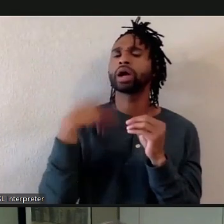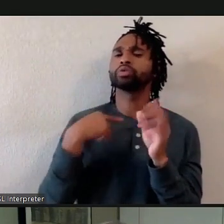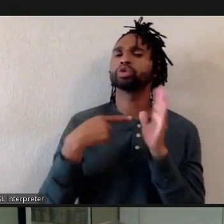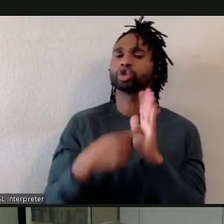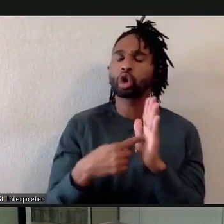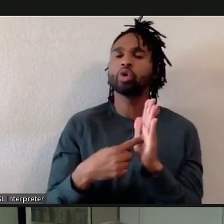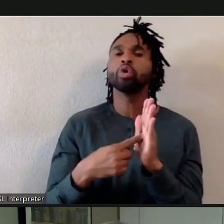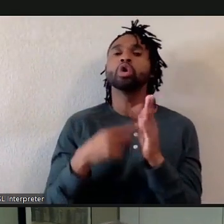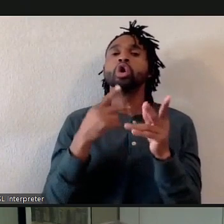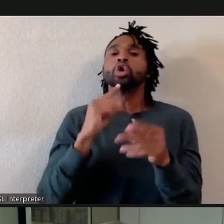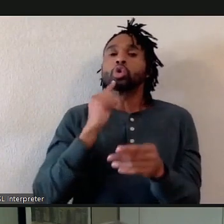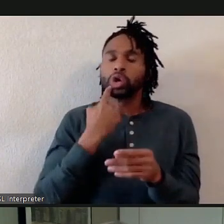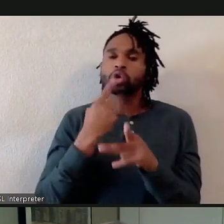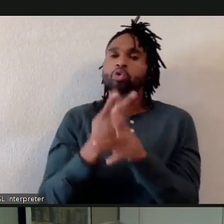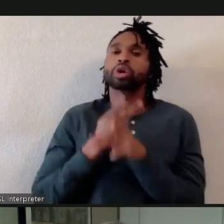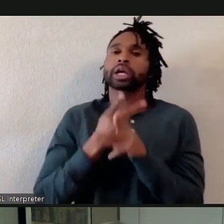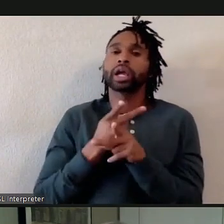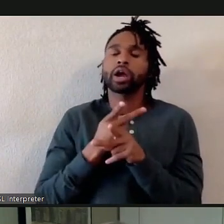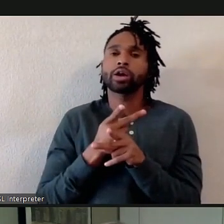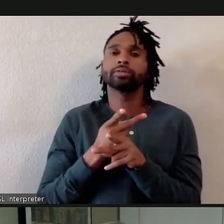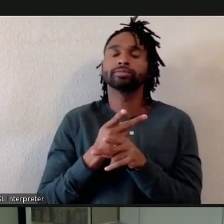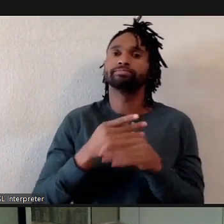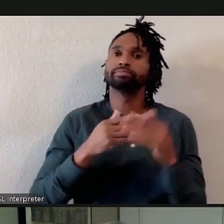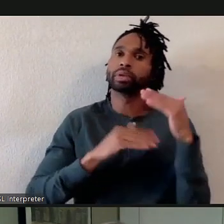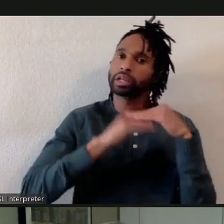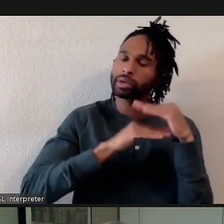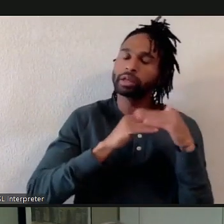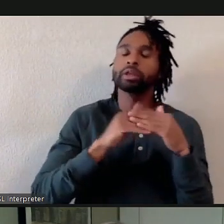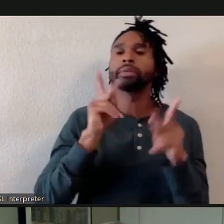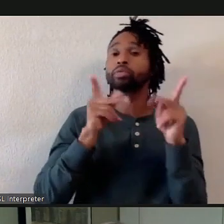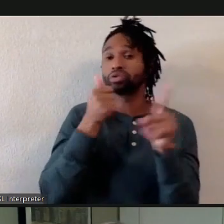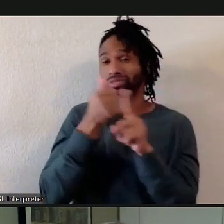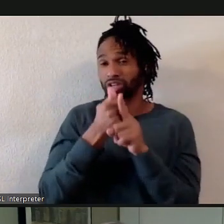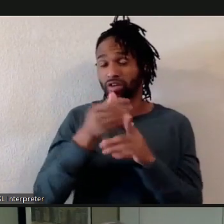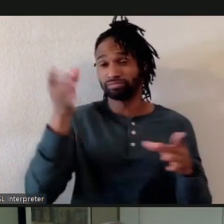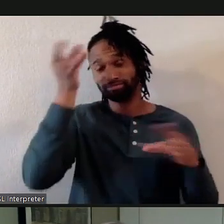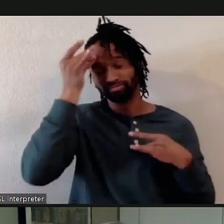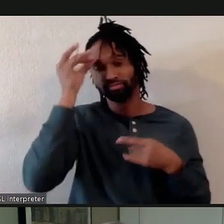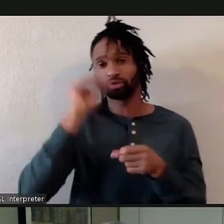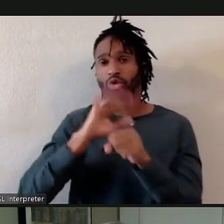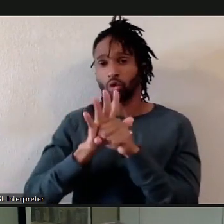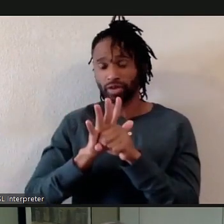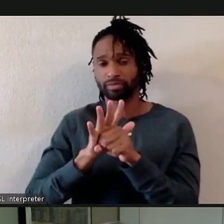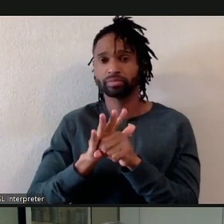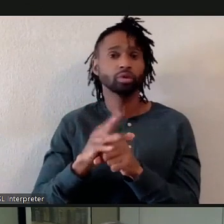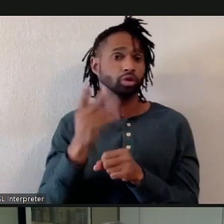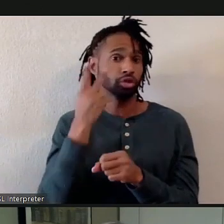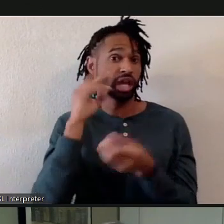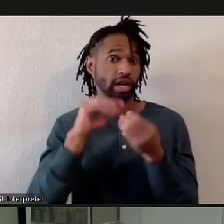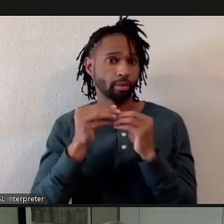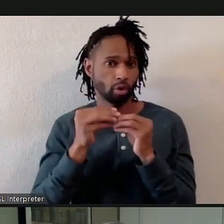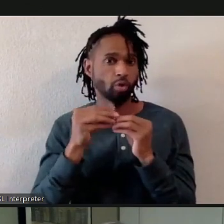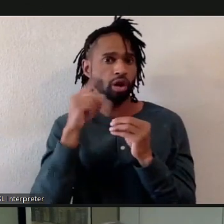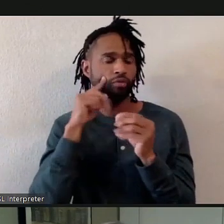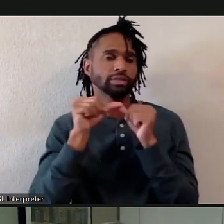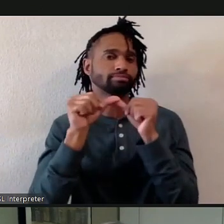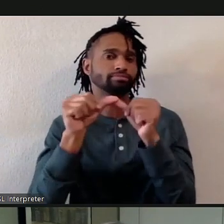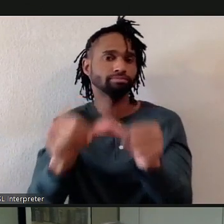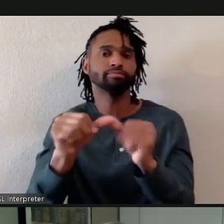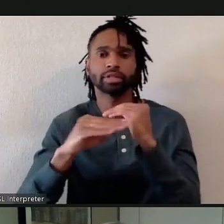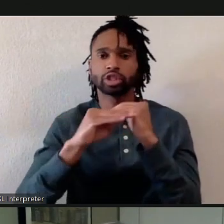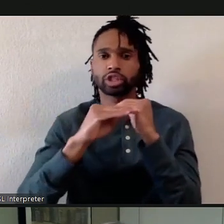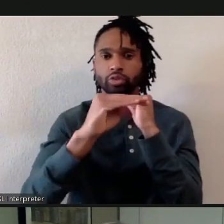capacity for people ill with COVID-19. So you can see we would go over that number if we stay on this trajectory.